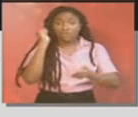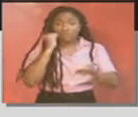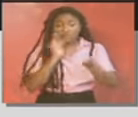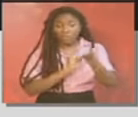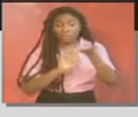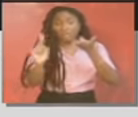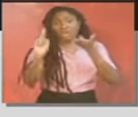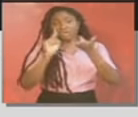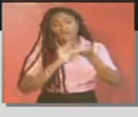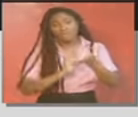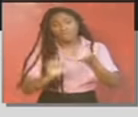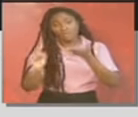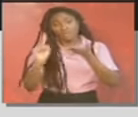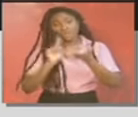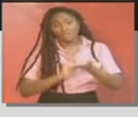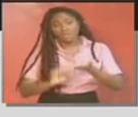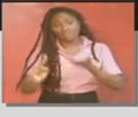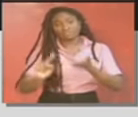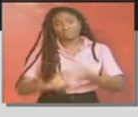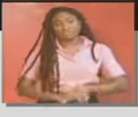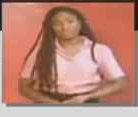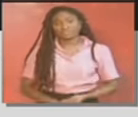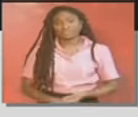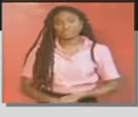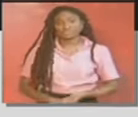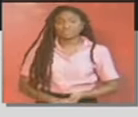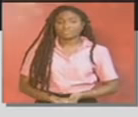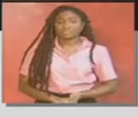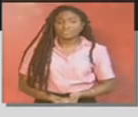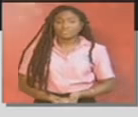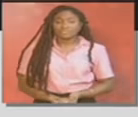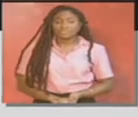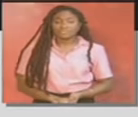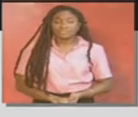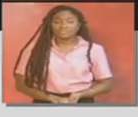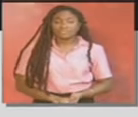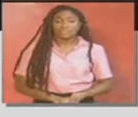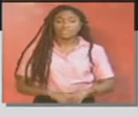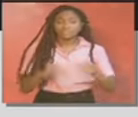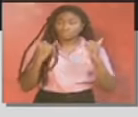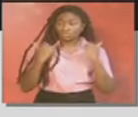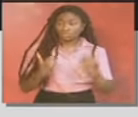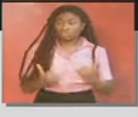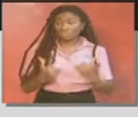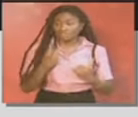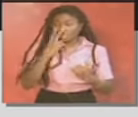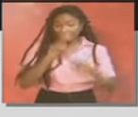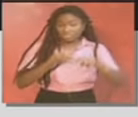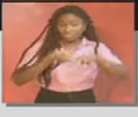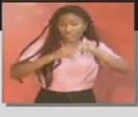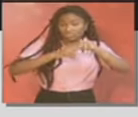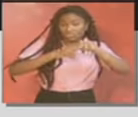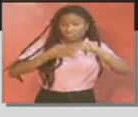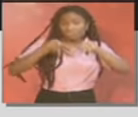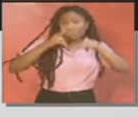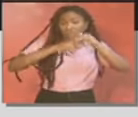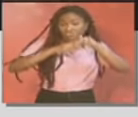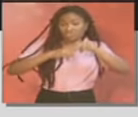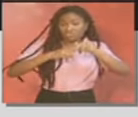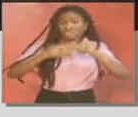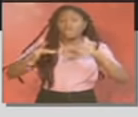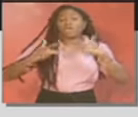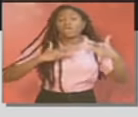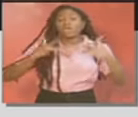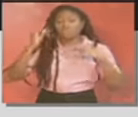being accumulated on a daily basis. And this upward trend is a cause for concern, which we will